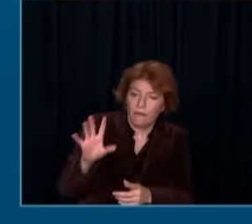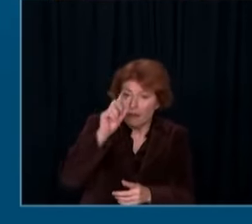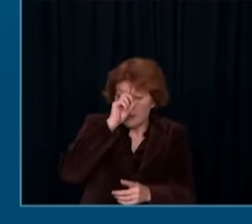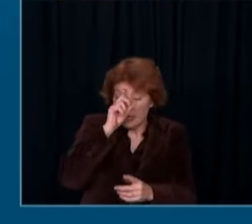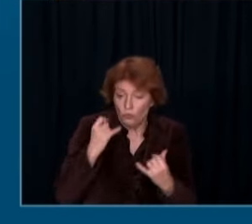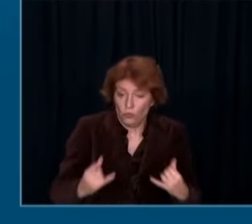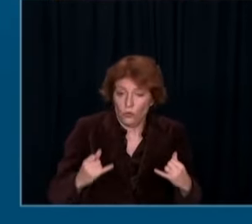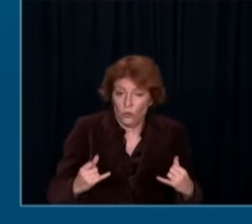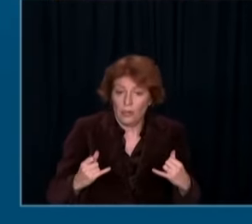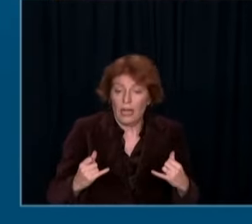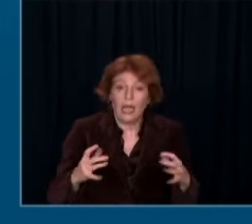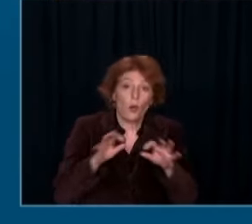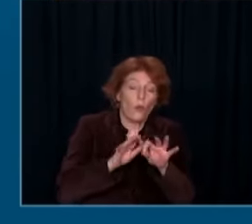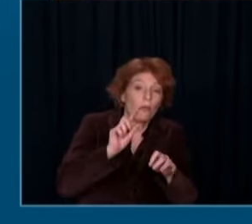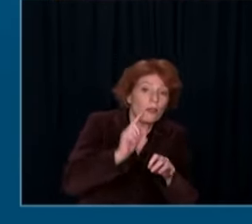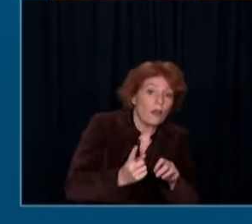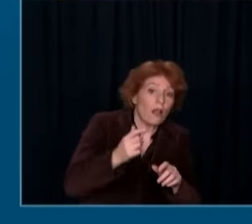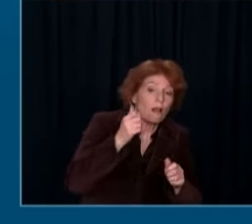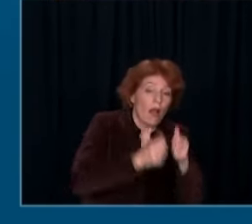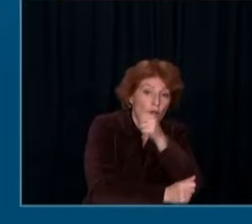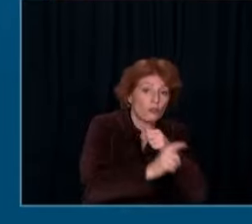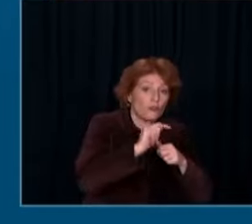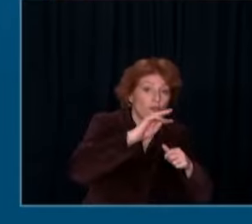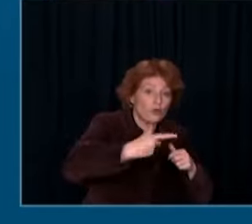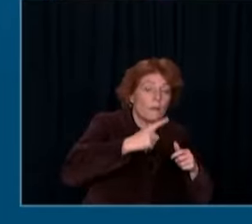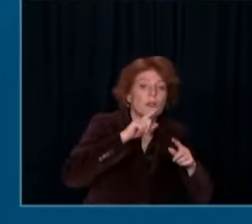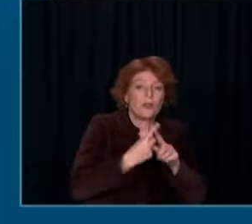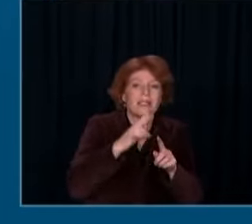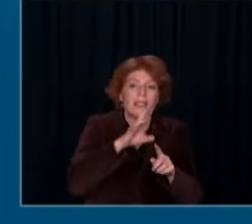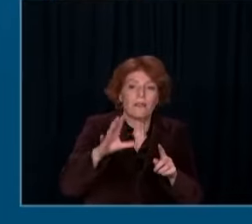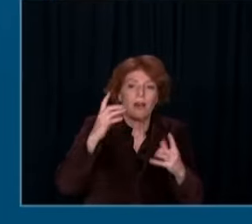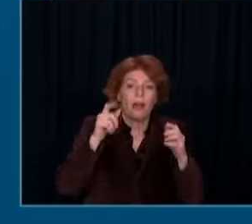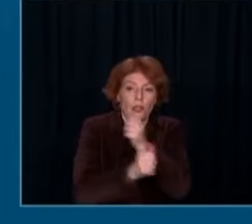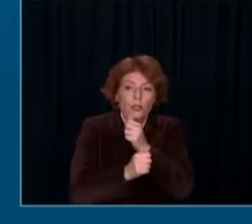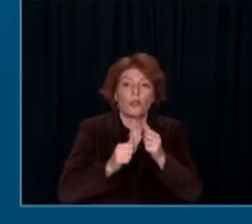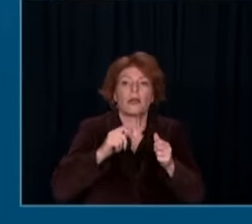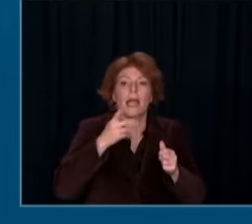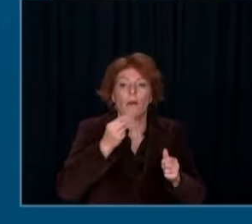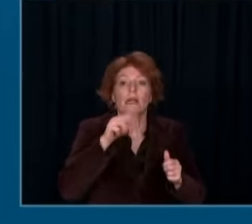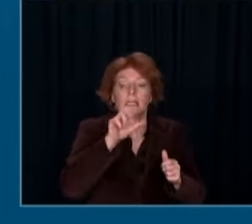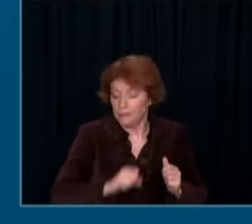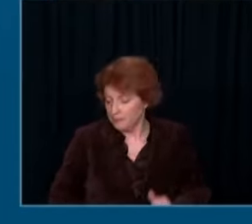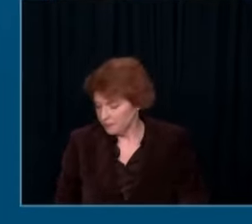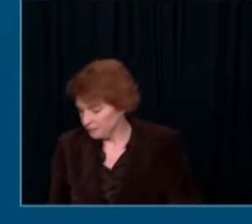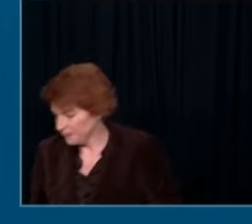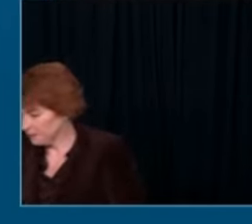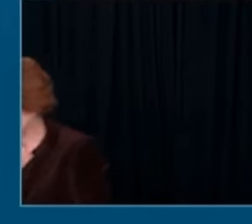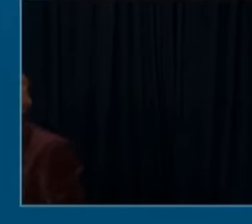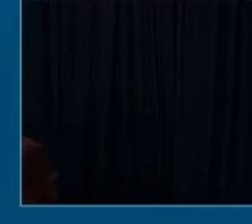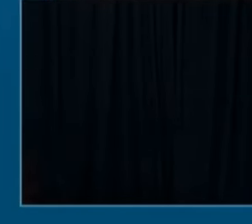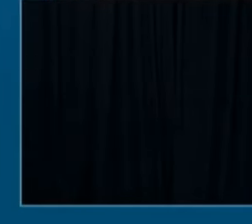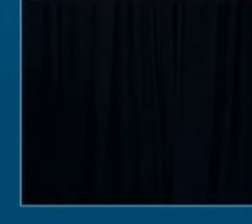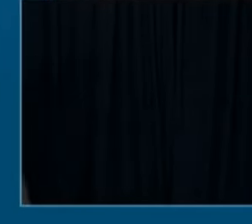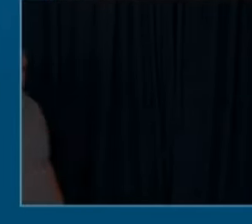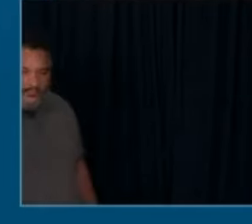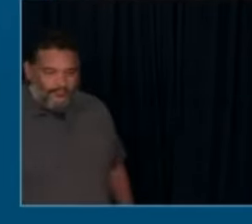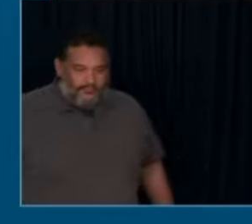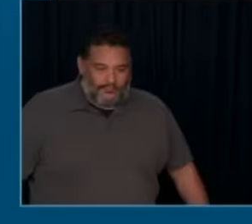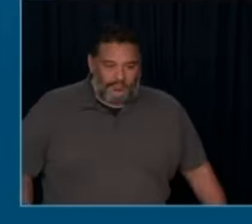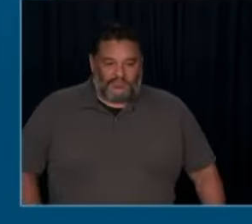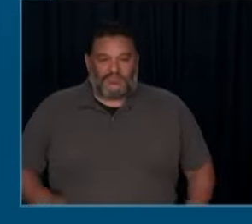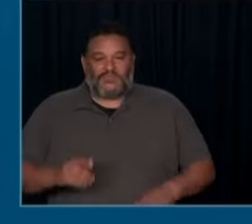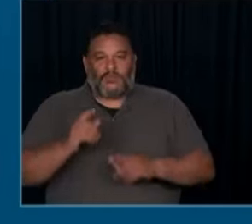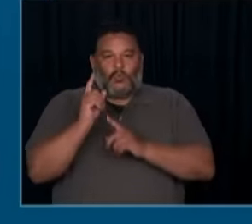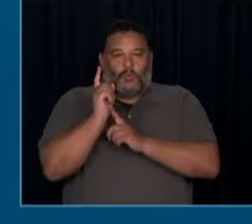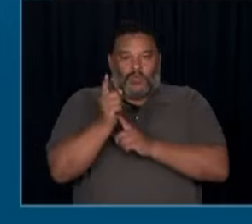today. It was worth a dollar under President Trump. It's only 75 cents under Kamala Harris. 1 minute to respond. How do you make living more